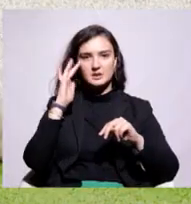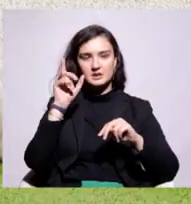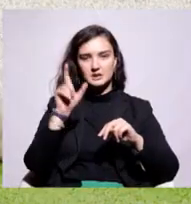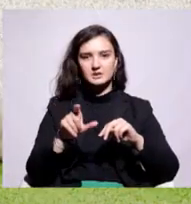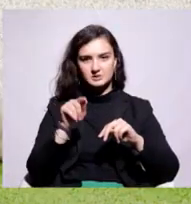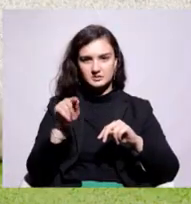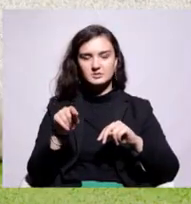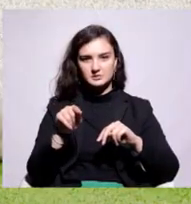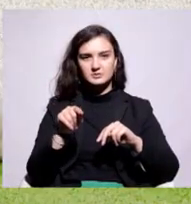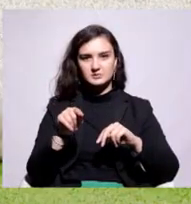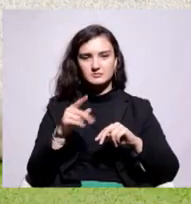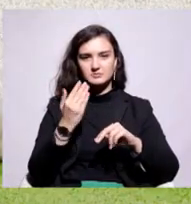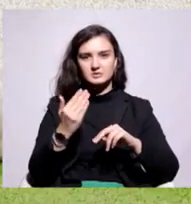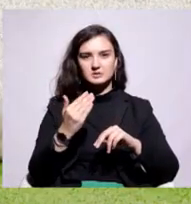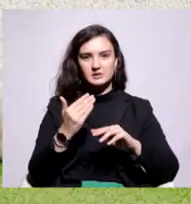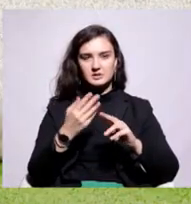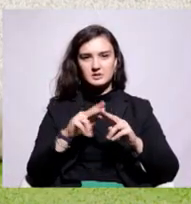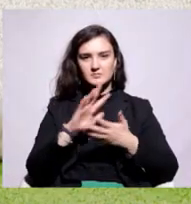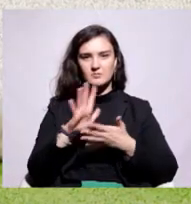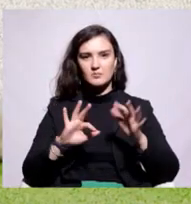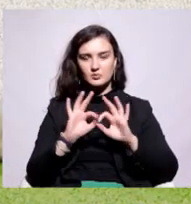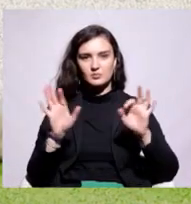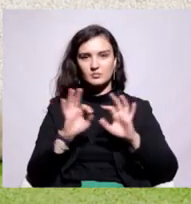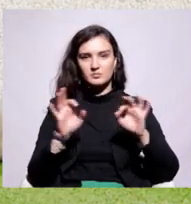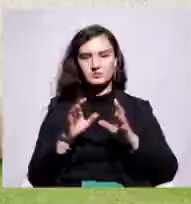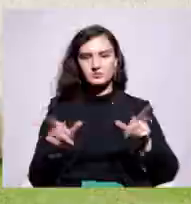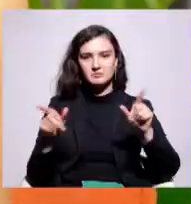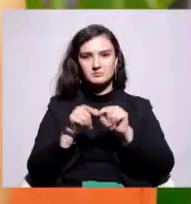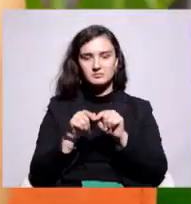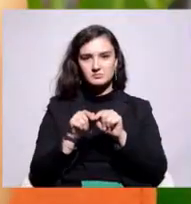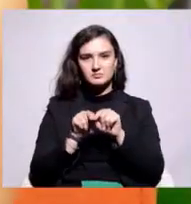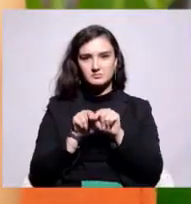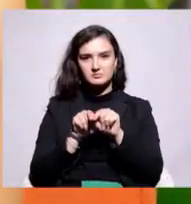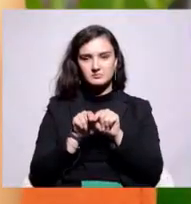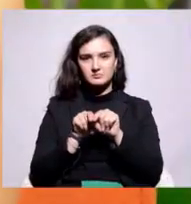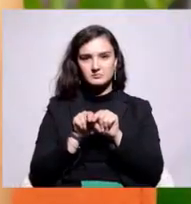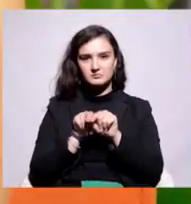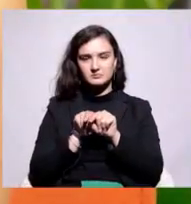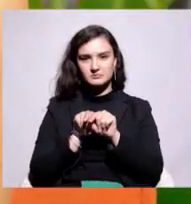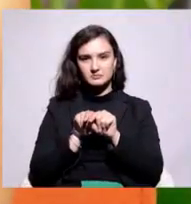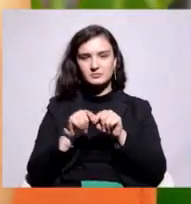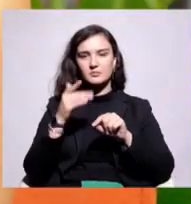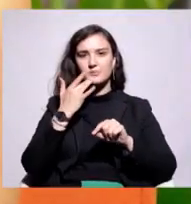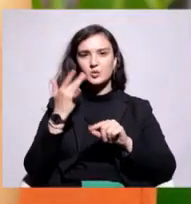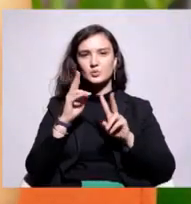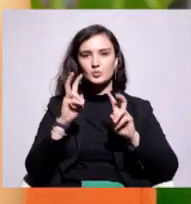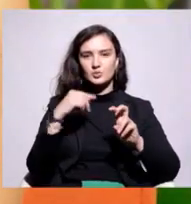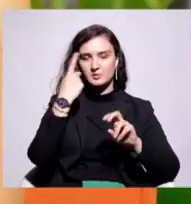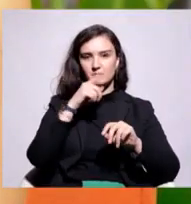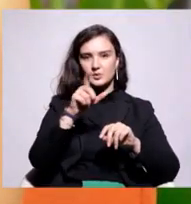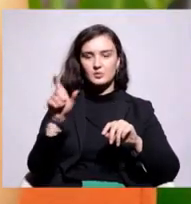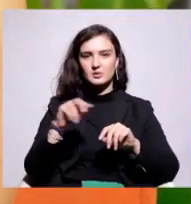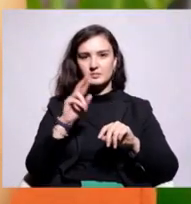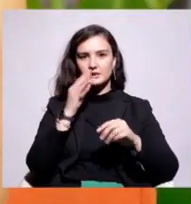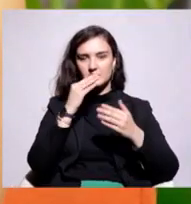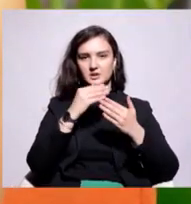Dutch descent. His narrative mixed with fact and fantasy to lampoon the political figures and the